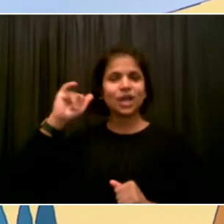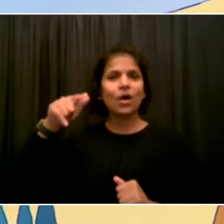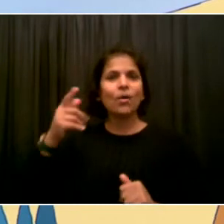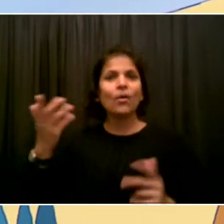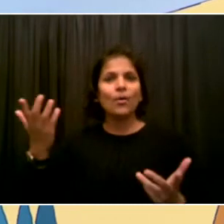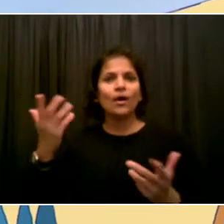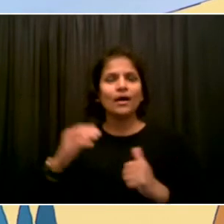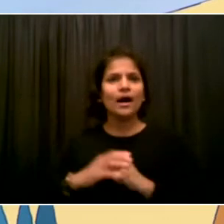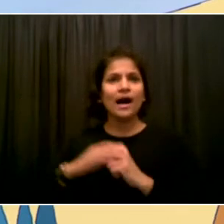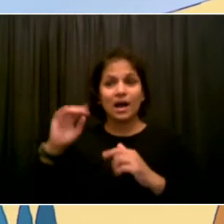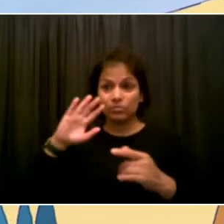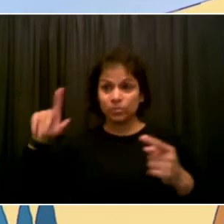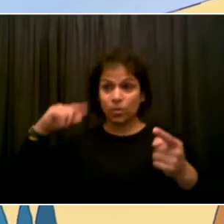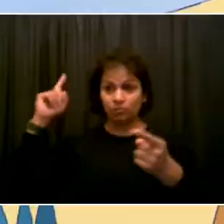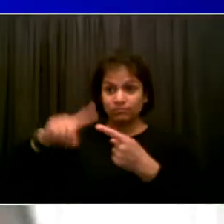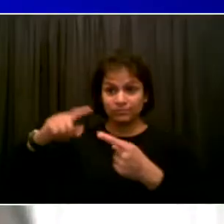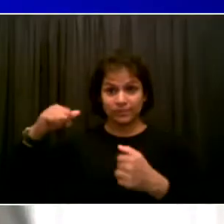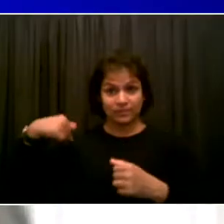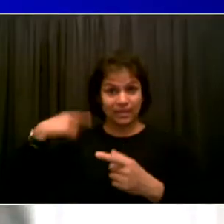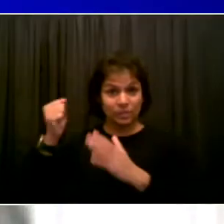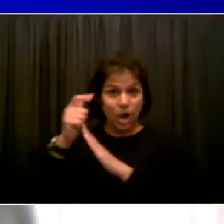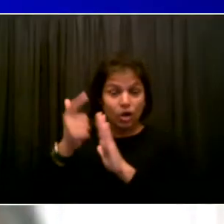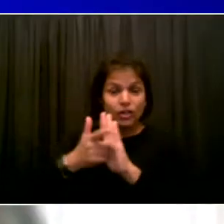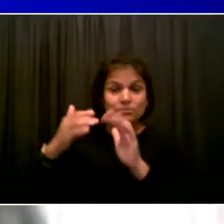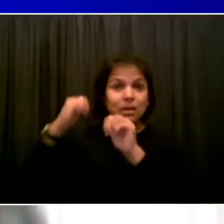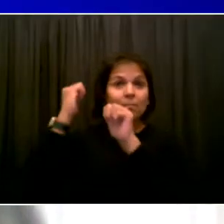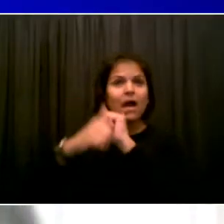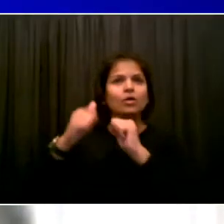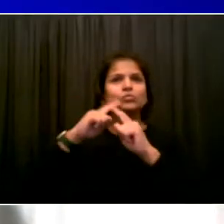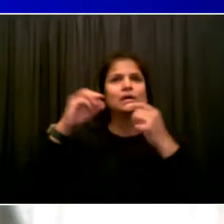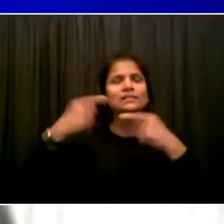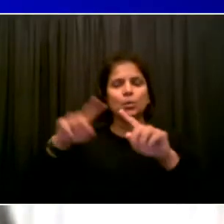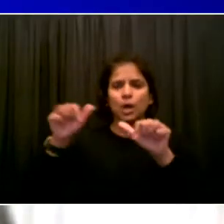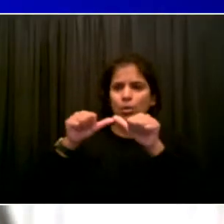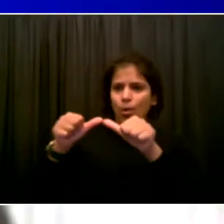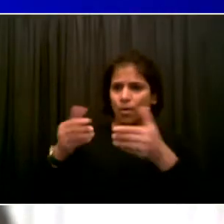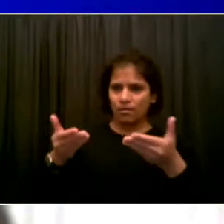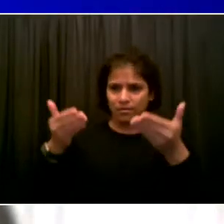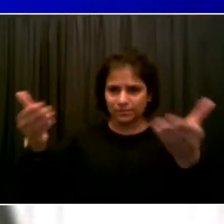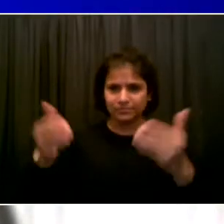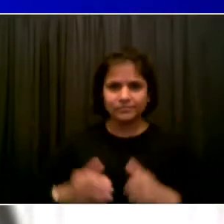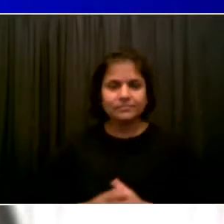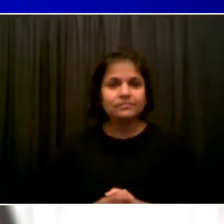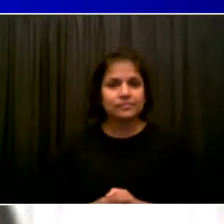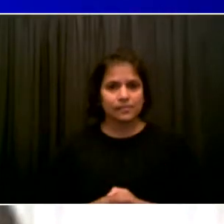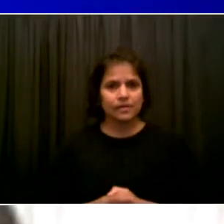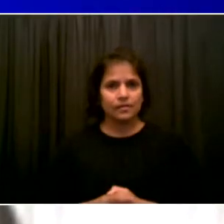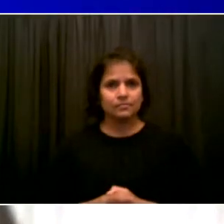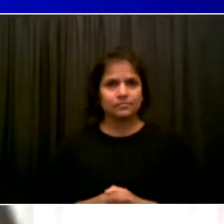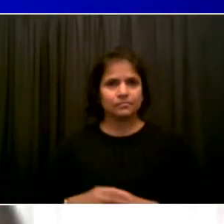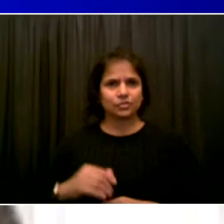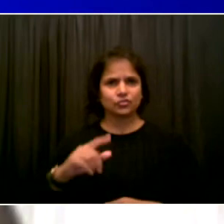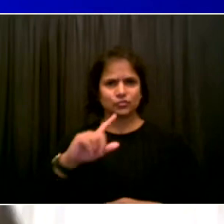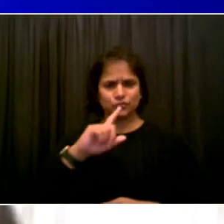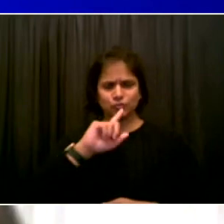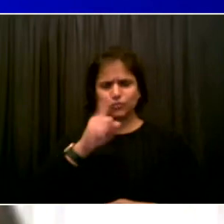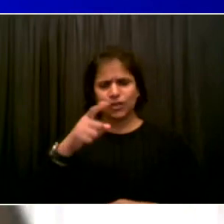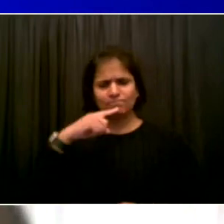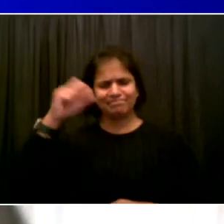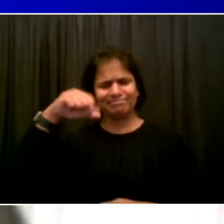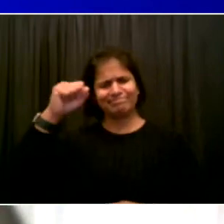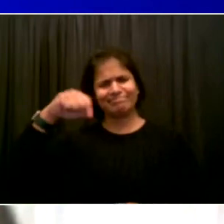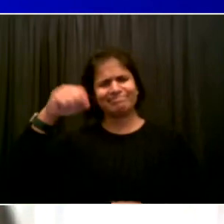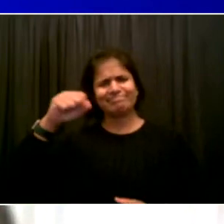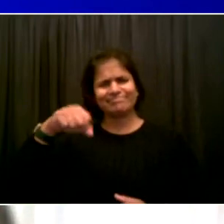nation effort, and then pick it up from there. Yes. Yes. Our right to counsel legislation has protected